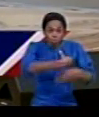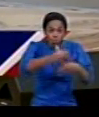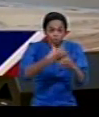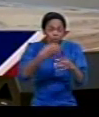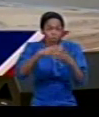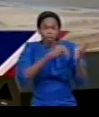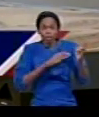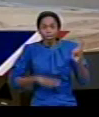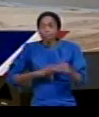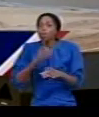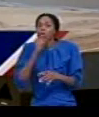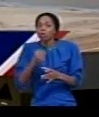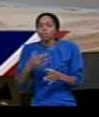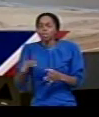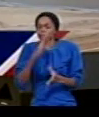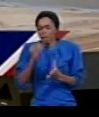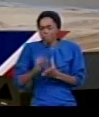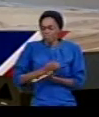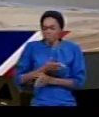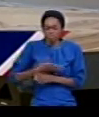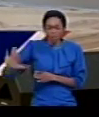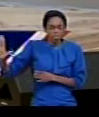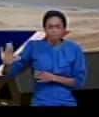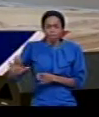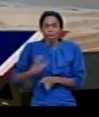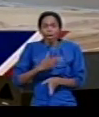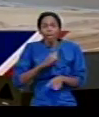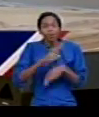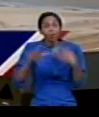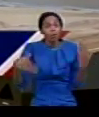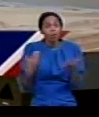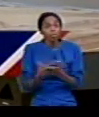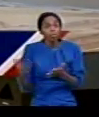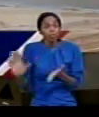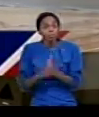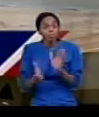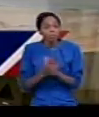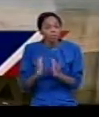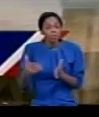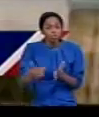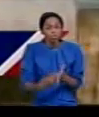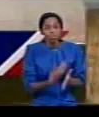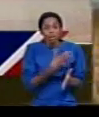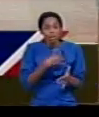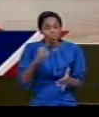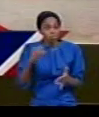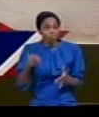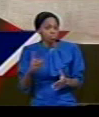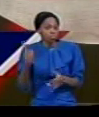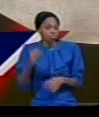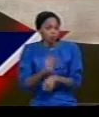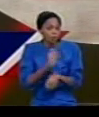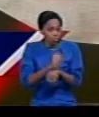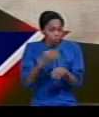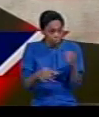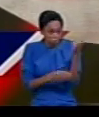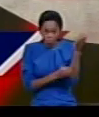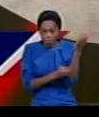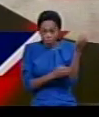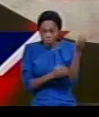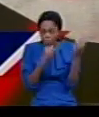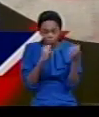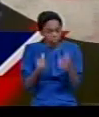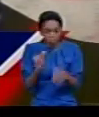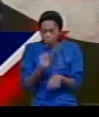passed away, and all things have become new. And so the works of the flesh, not works of the